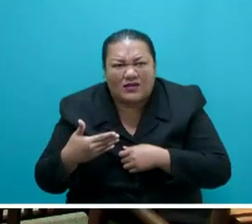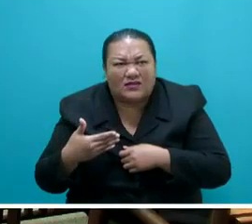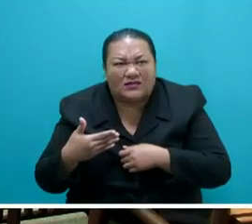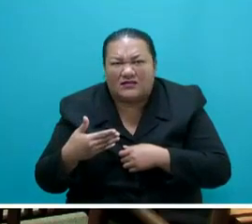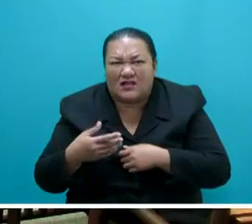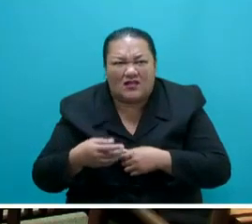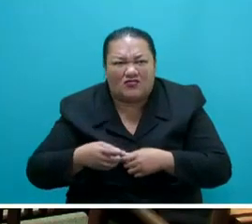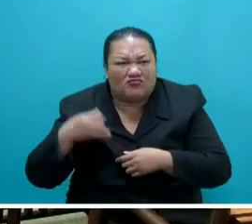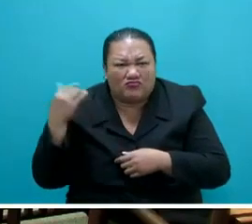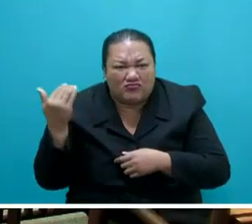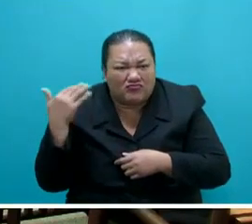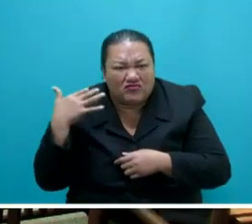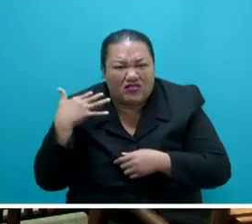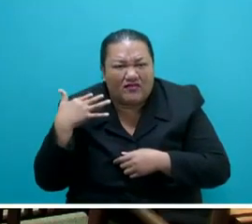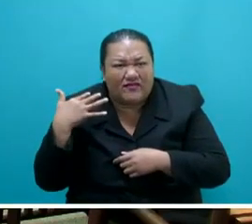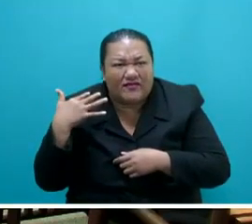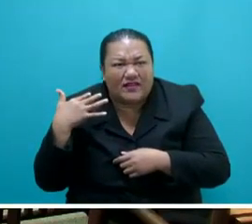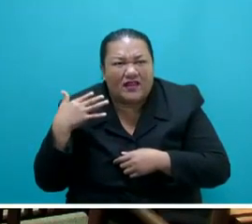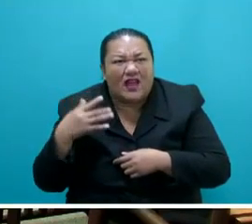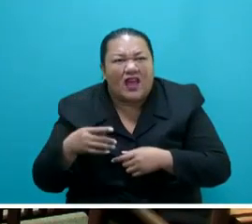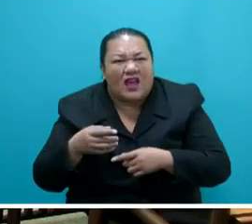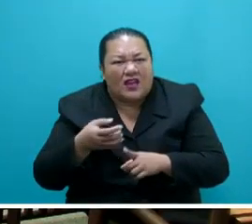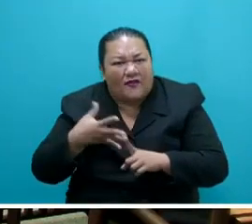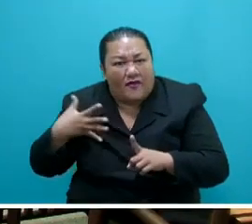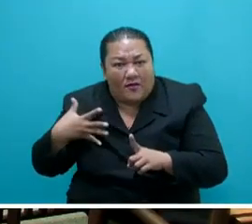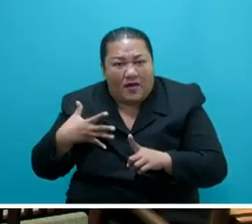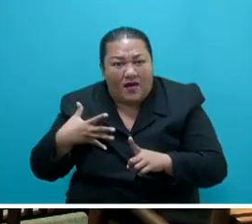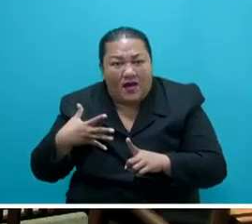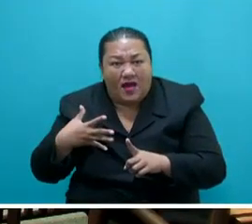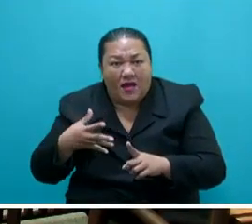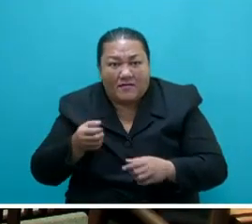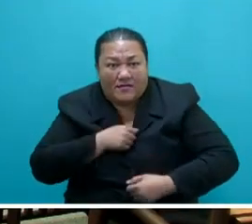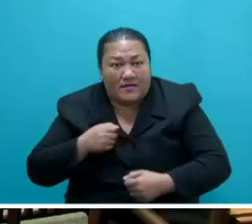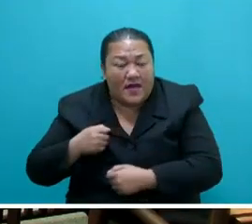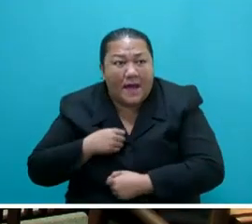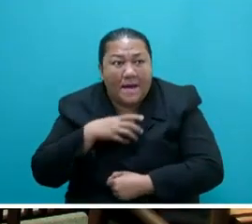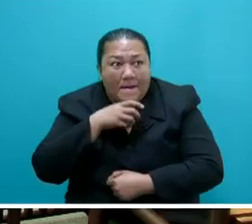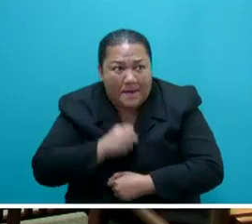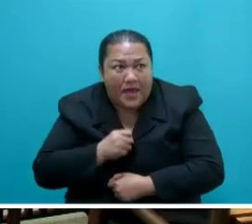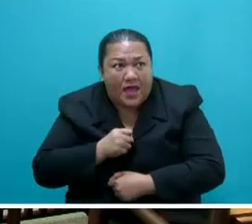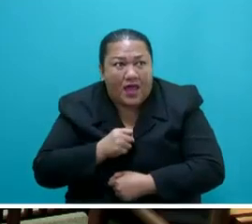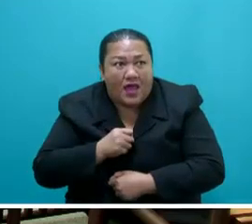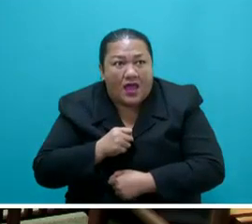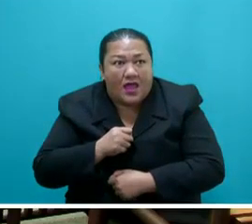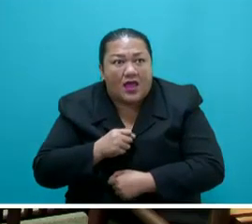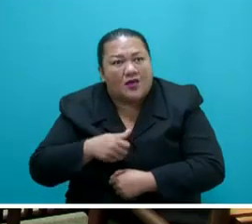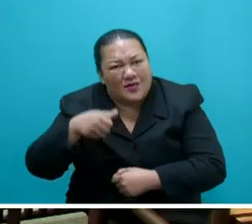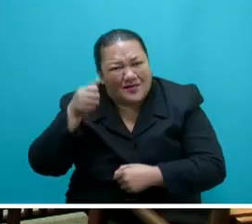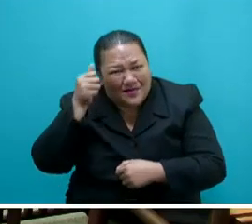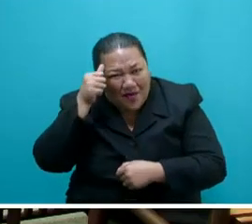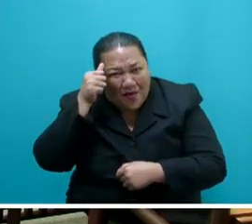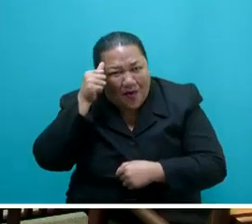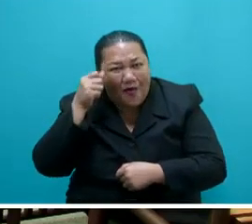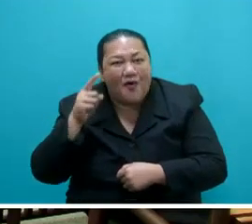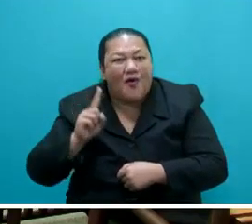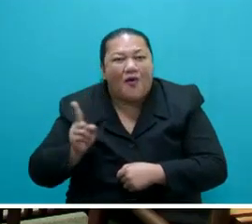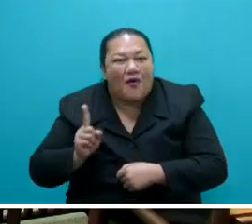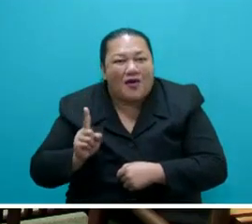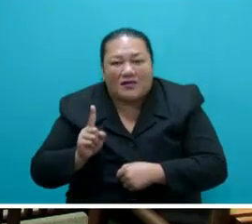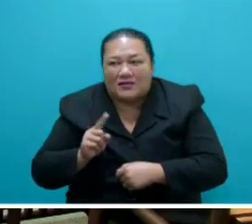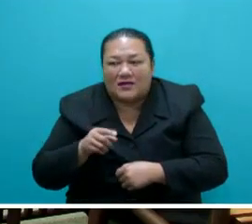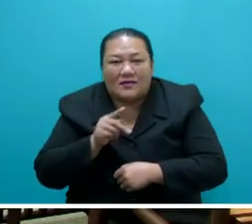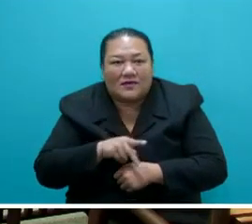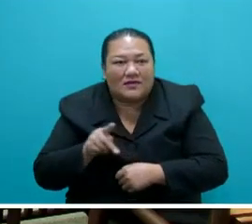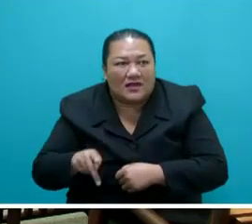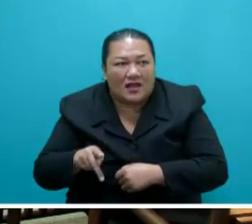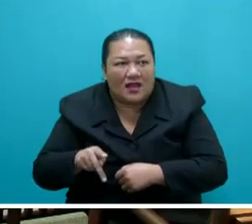As a former military man, he should understand who he's addressing. He's addressing His Excellency, the President.